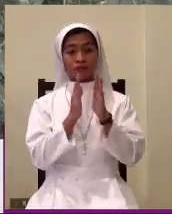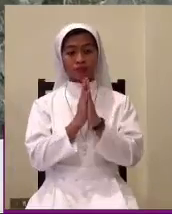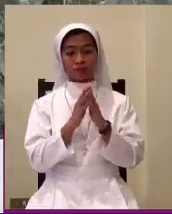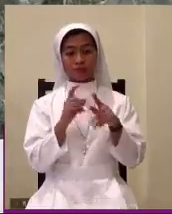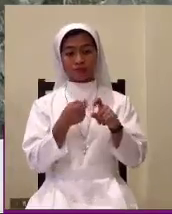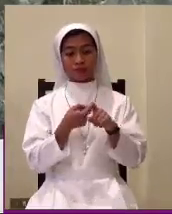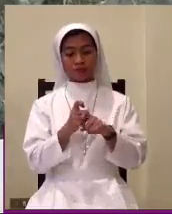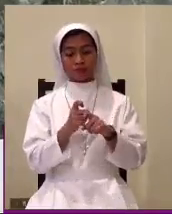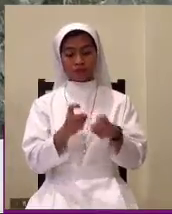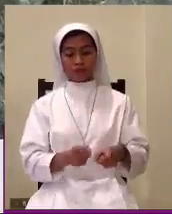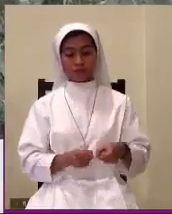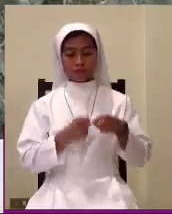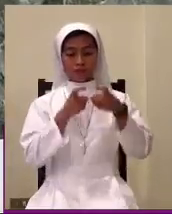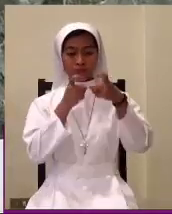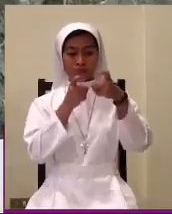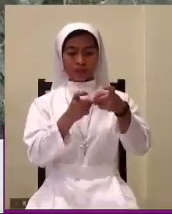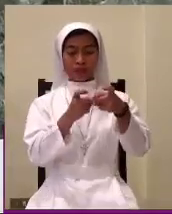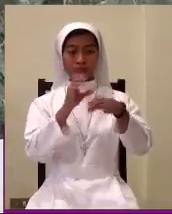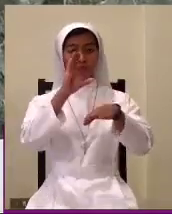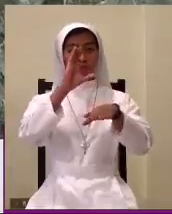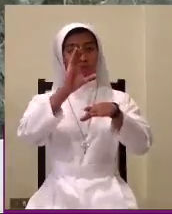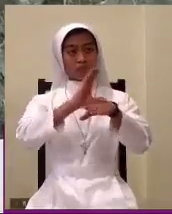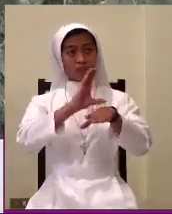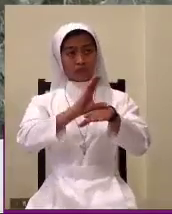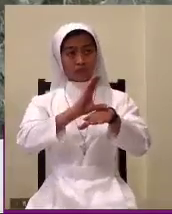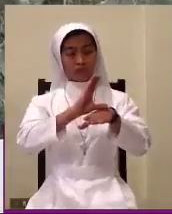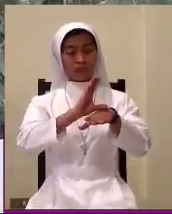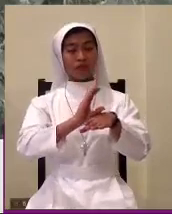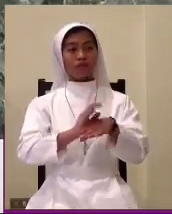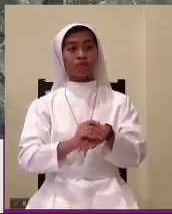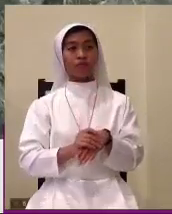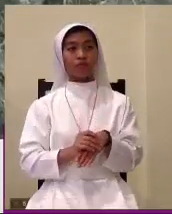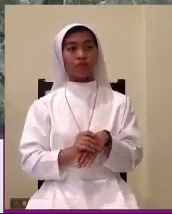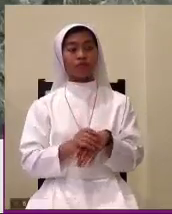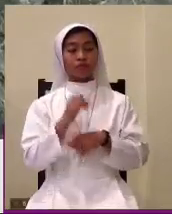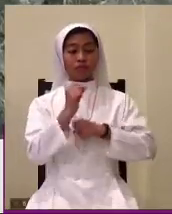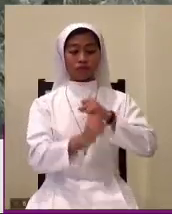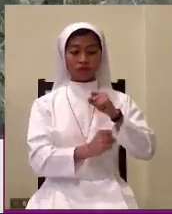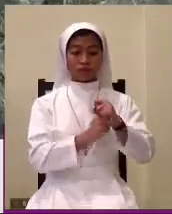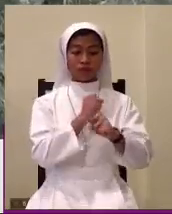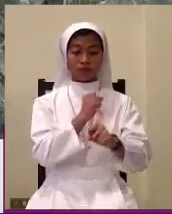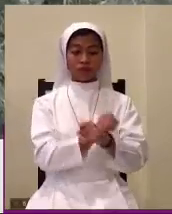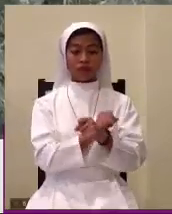and recognizing the sacrificial victim by whose death you will